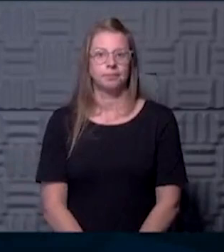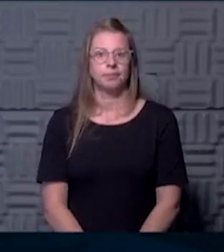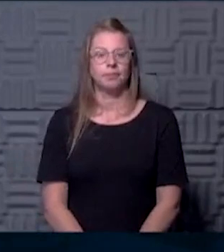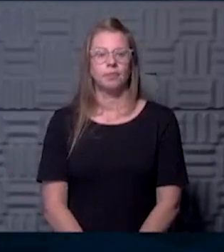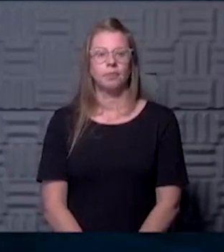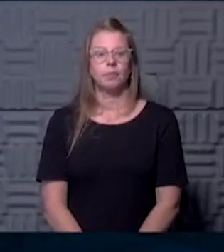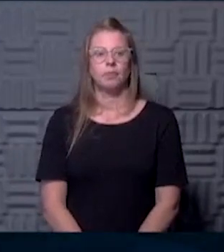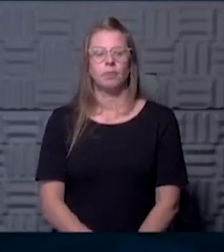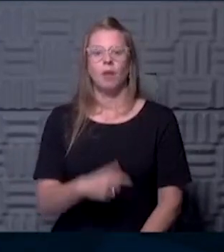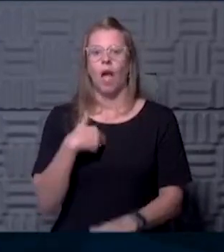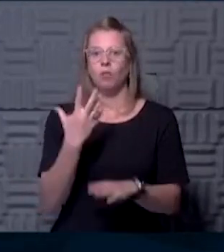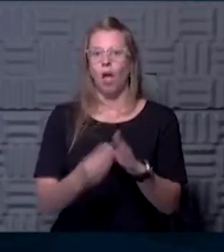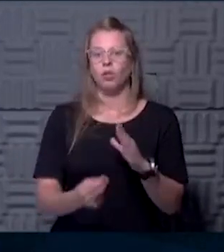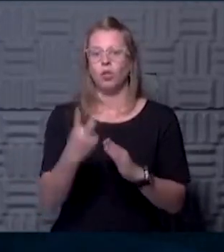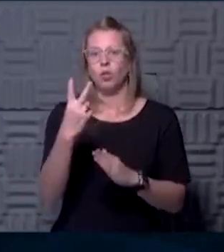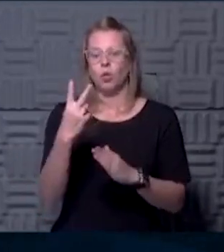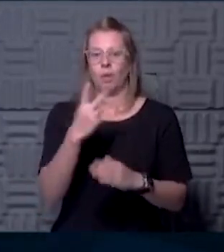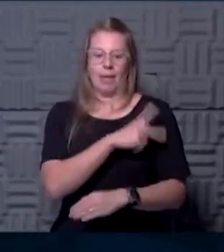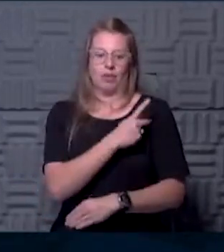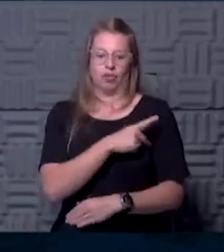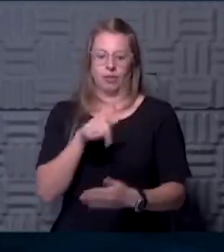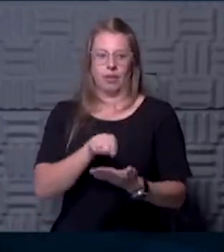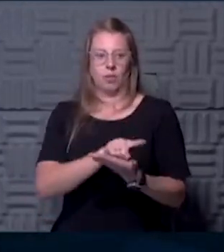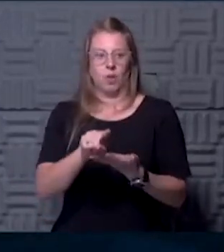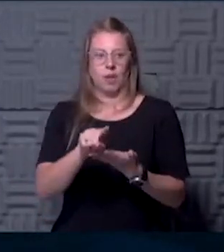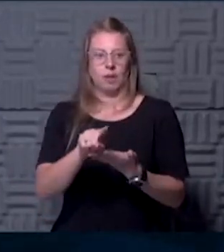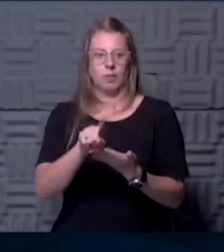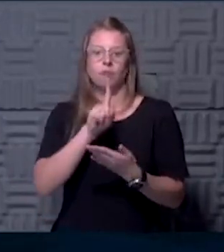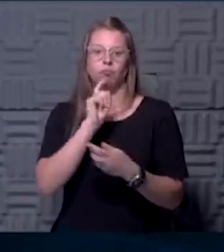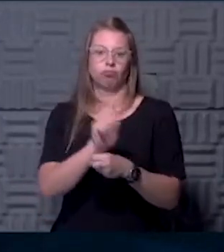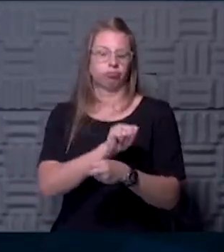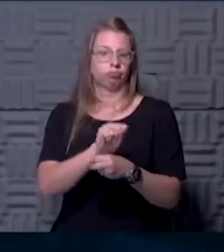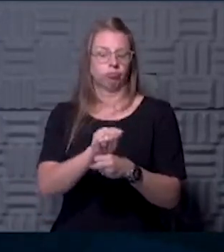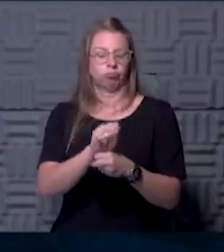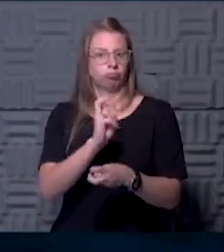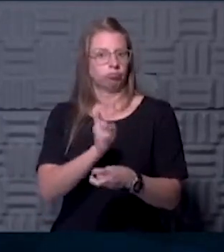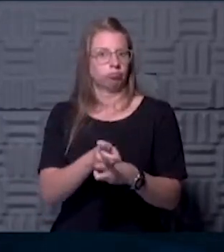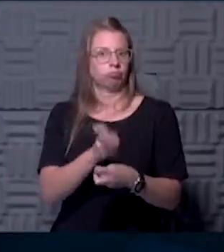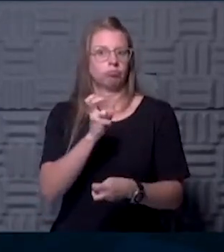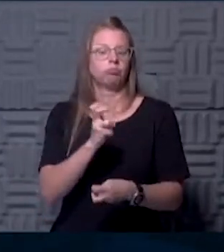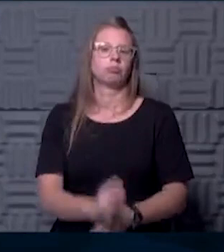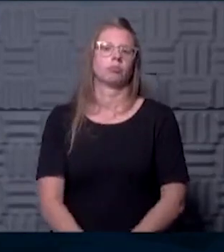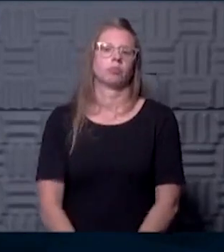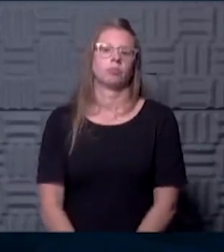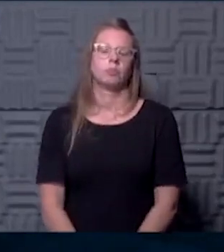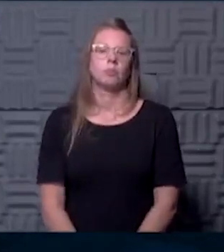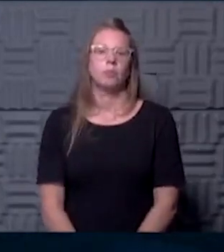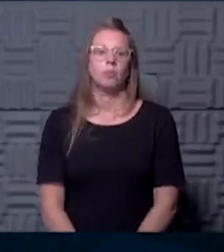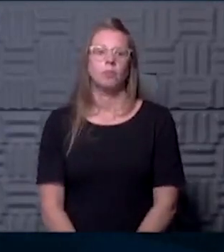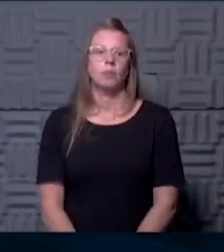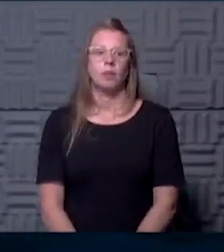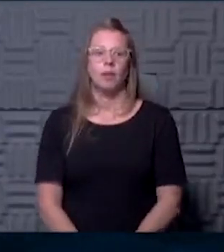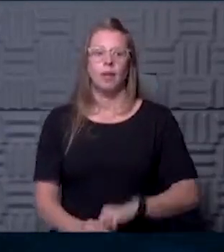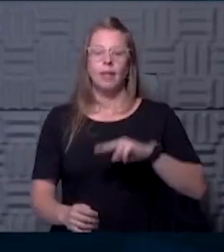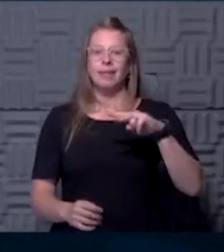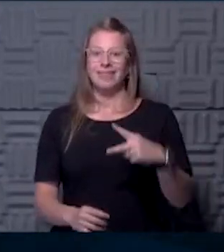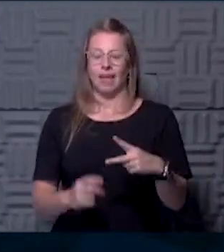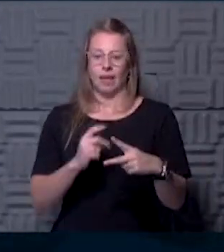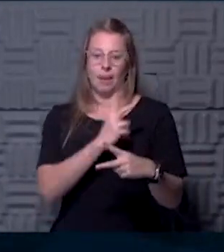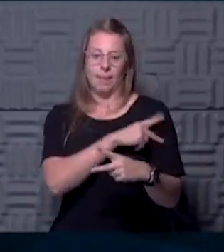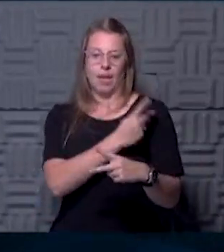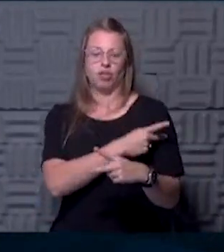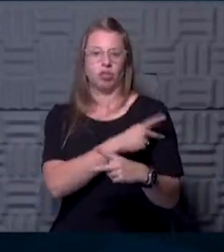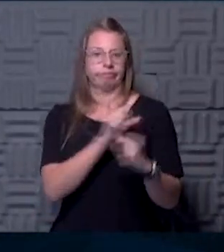I lost 2 patients this week. It's been very, very difficult. The second patient, he had been with us for quite